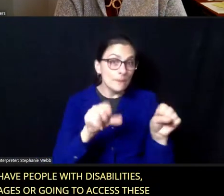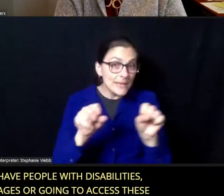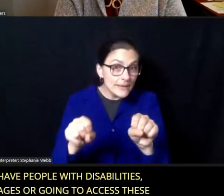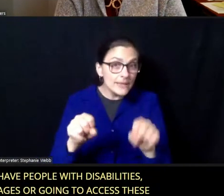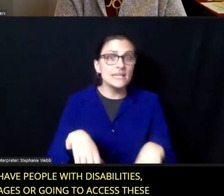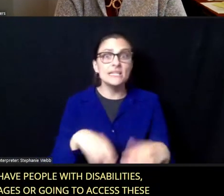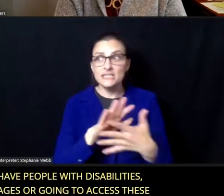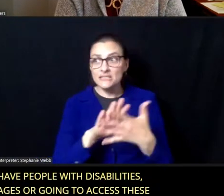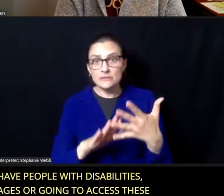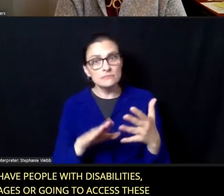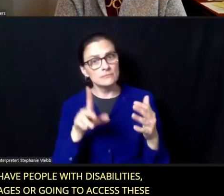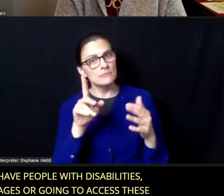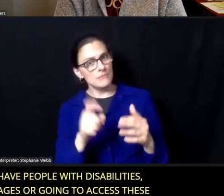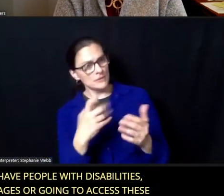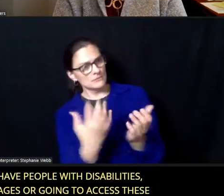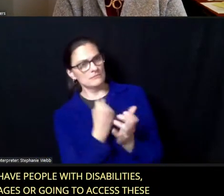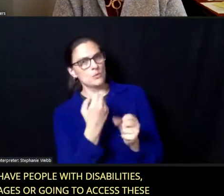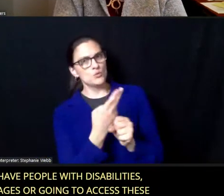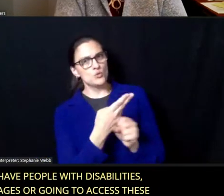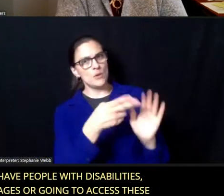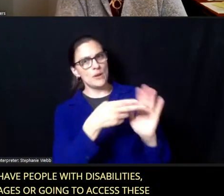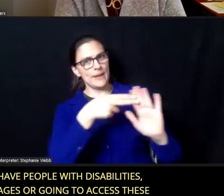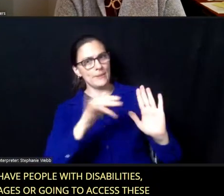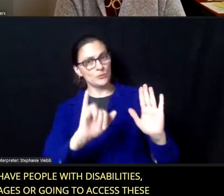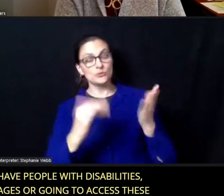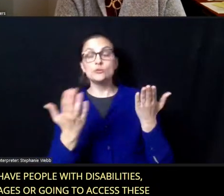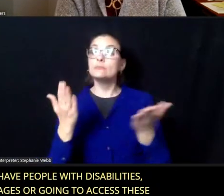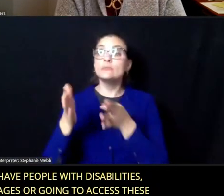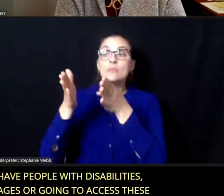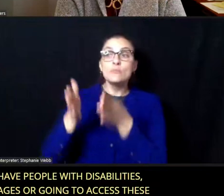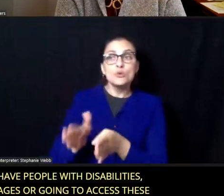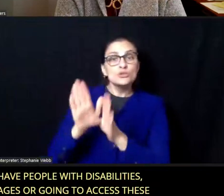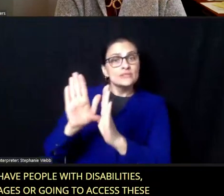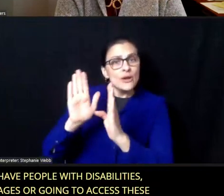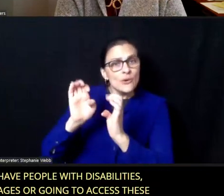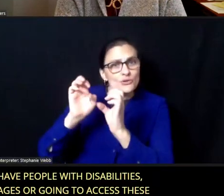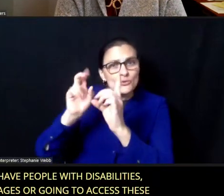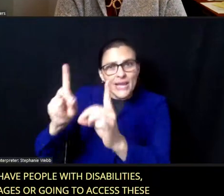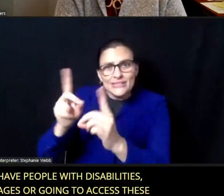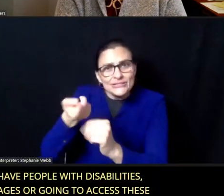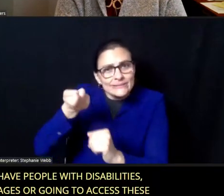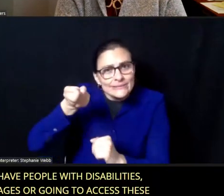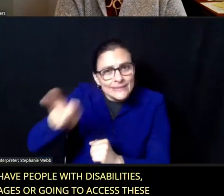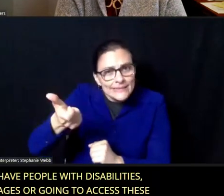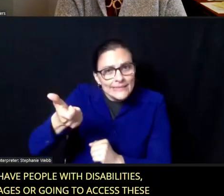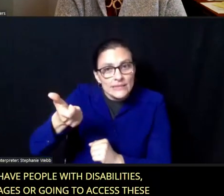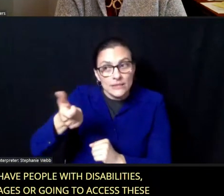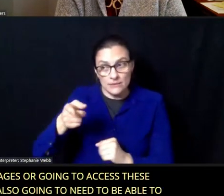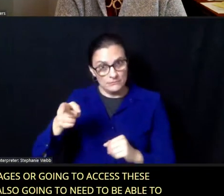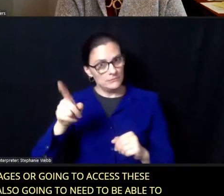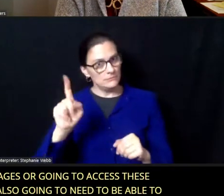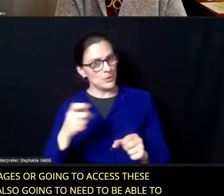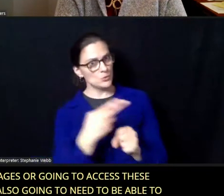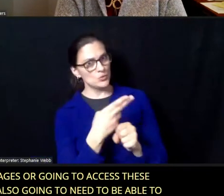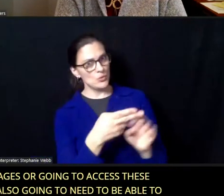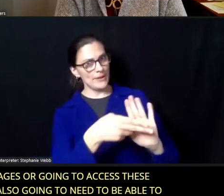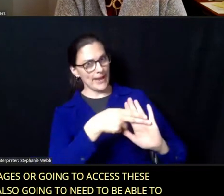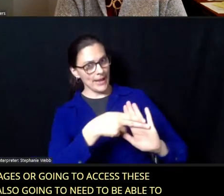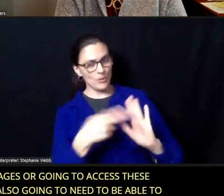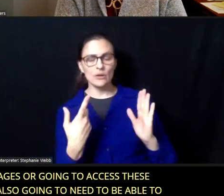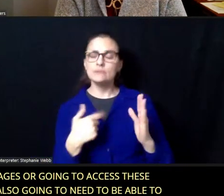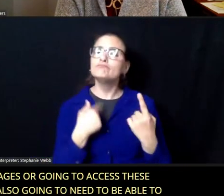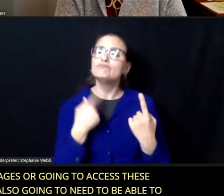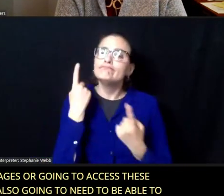be able to access these labels, are there things that we could do to how the label is designed that would aid people with